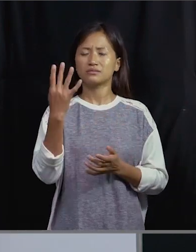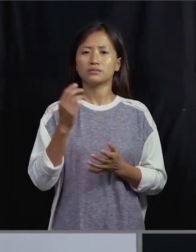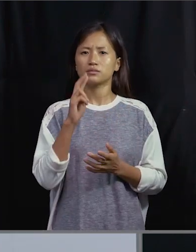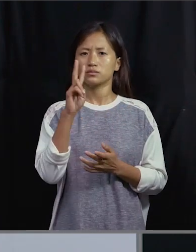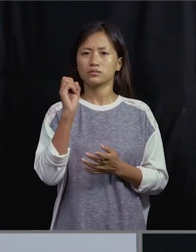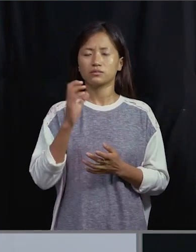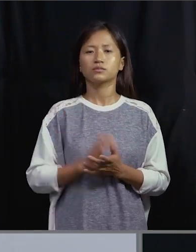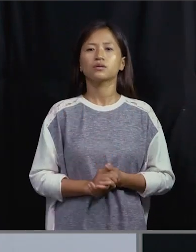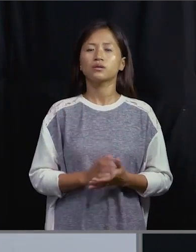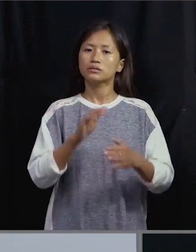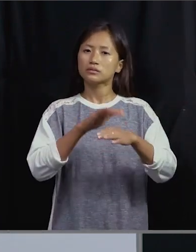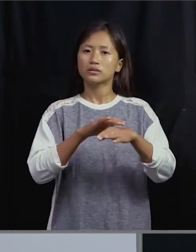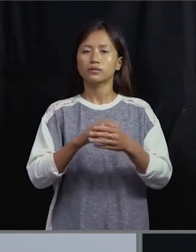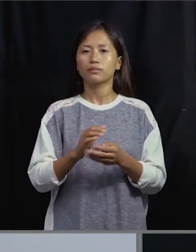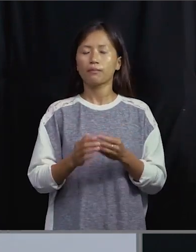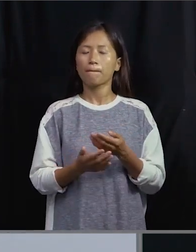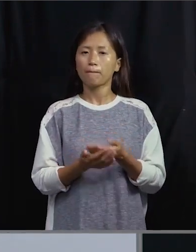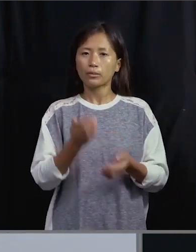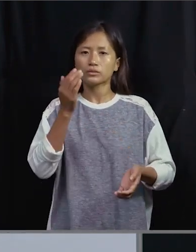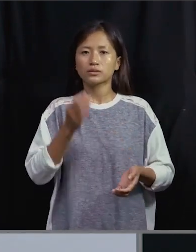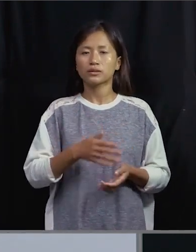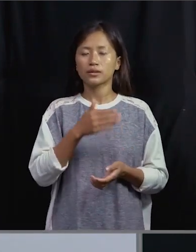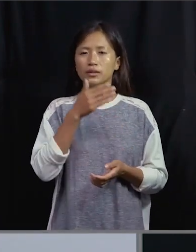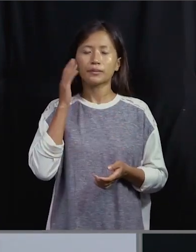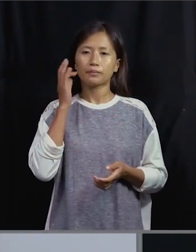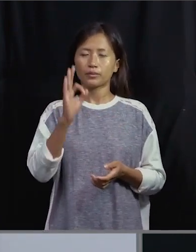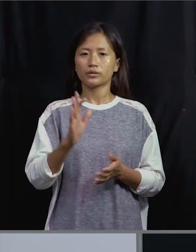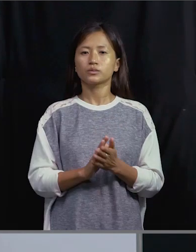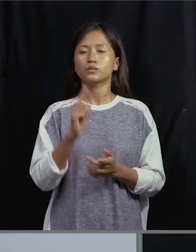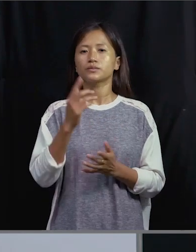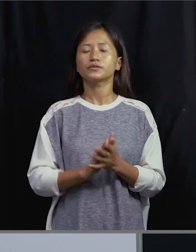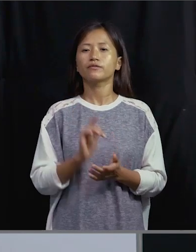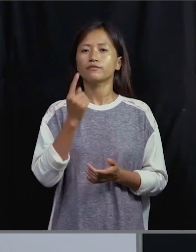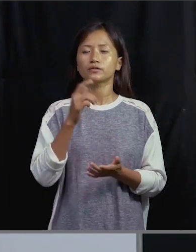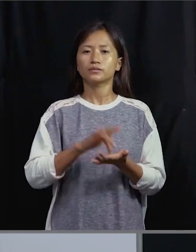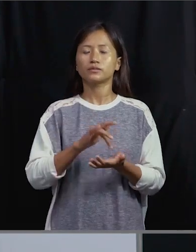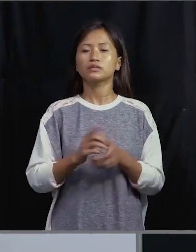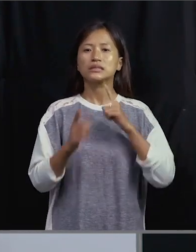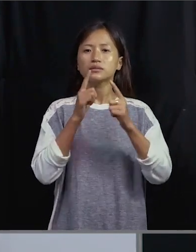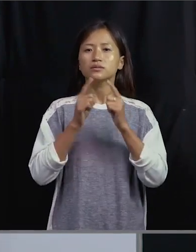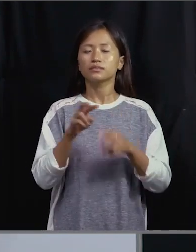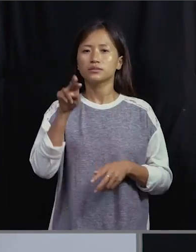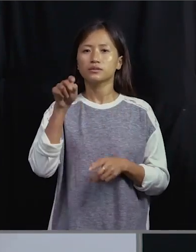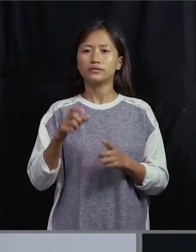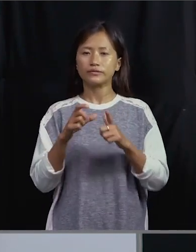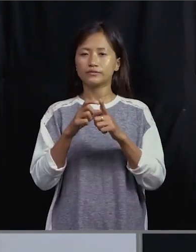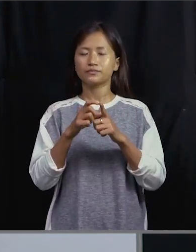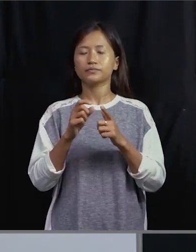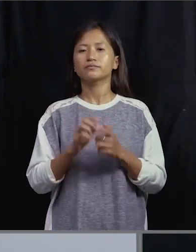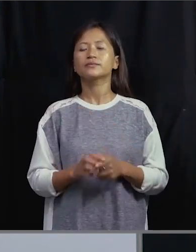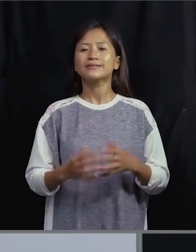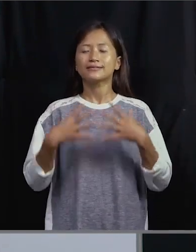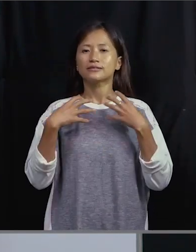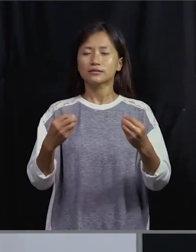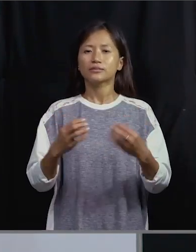to touch only the most important ones, okay? So in the first place, I want to discuss the meaning of demand with you.